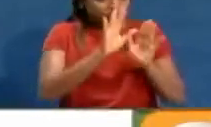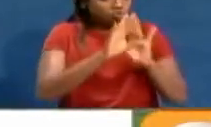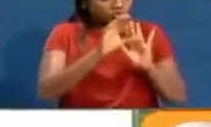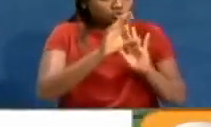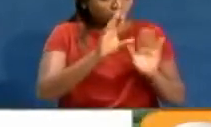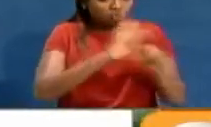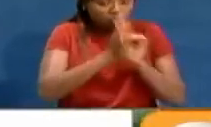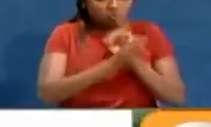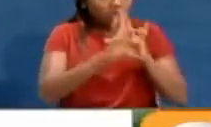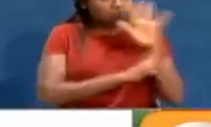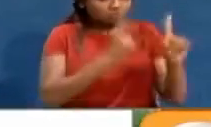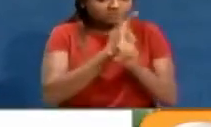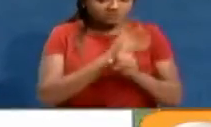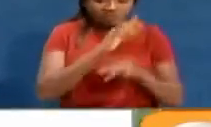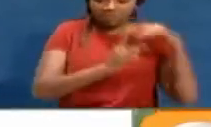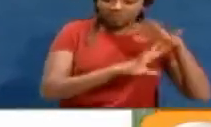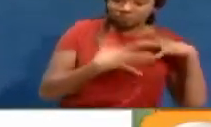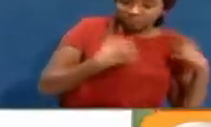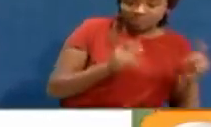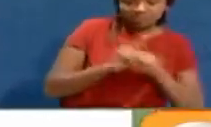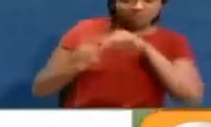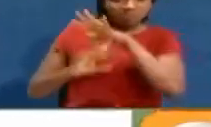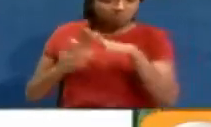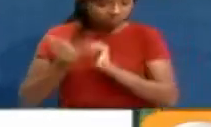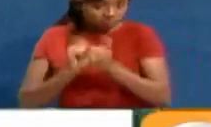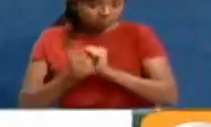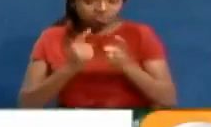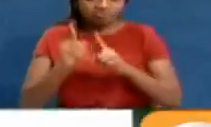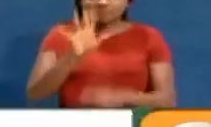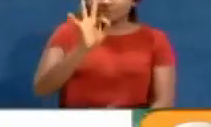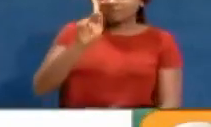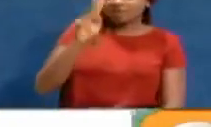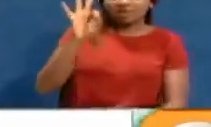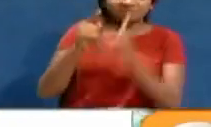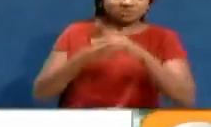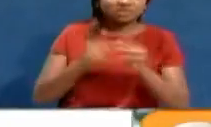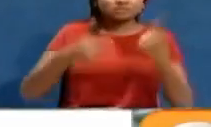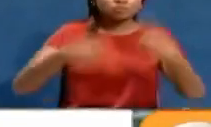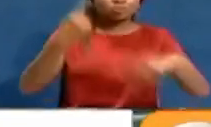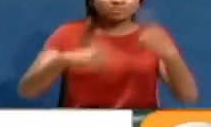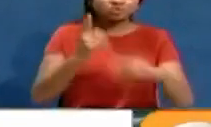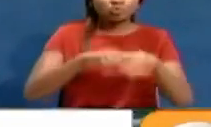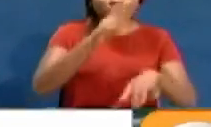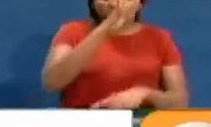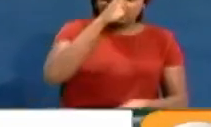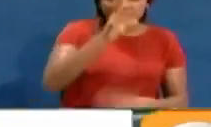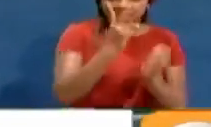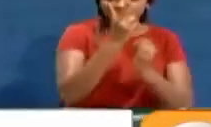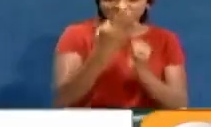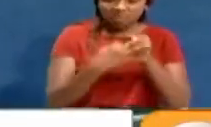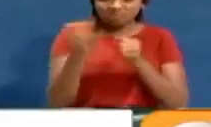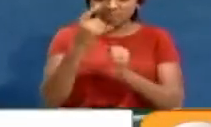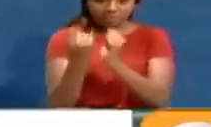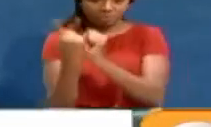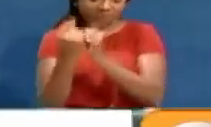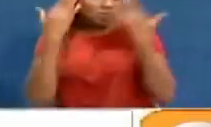Ministry of Health and Ministry of Sports. In spite of this, the planned start of the FKF Premier League on Saturday, 20th November, remains uncertain